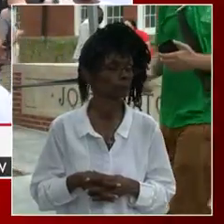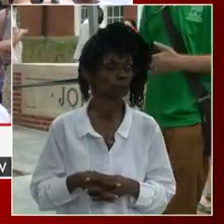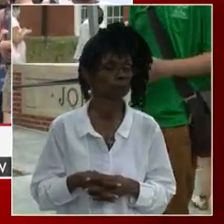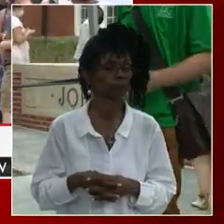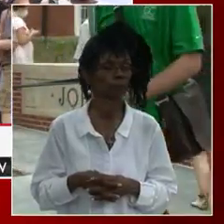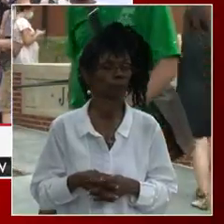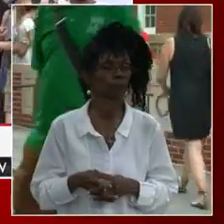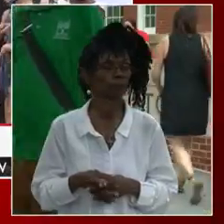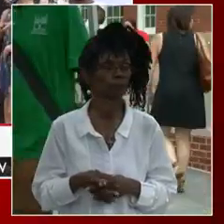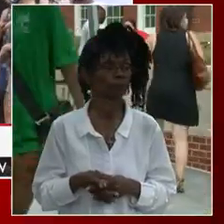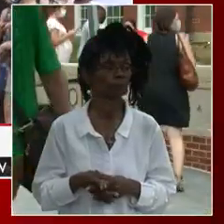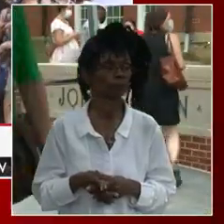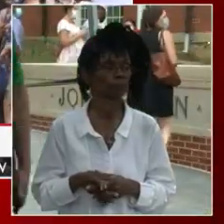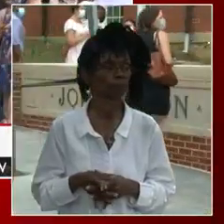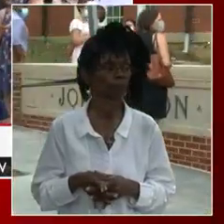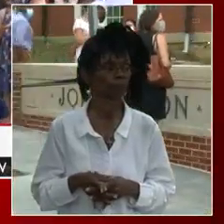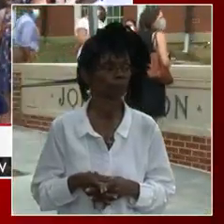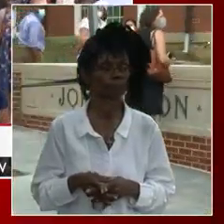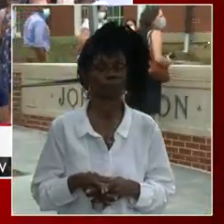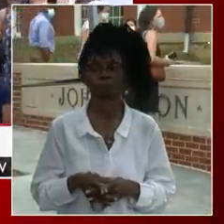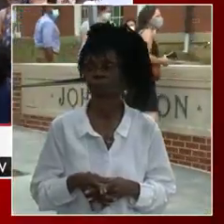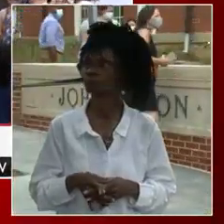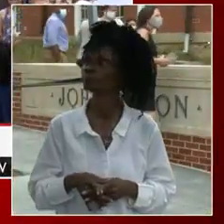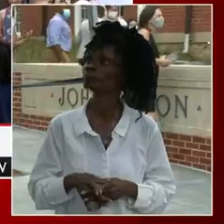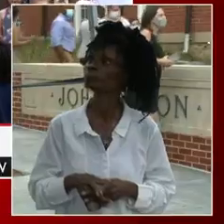Yeah, let me get out.